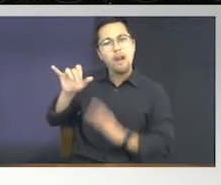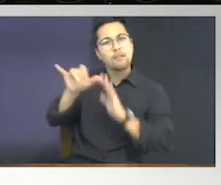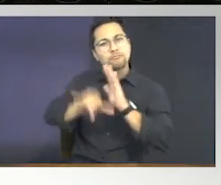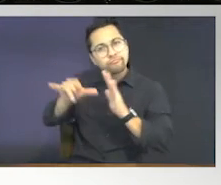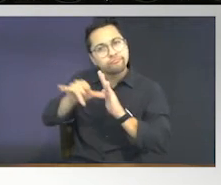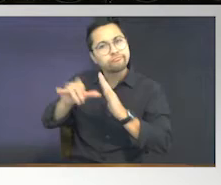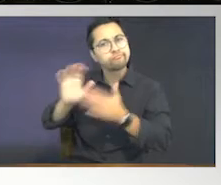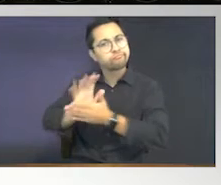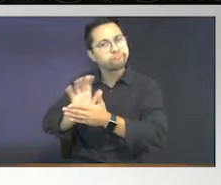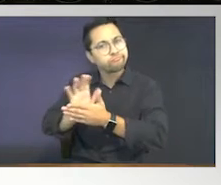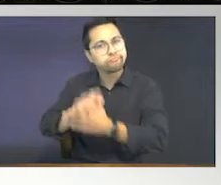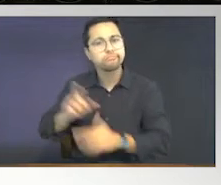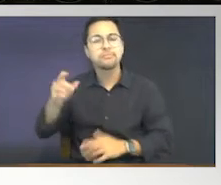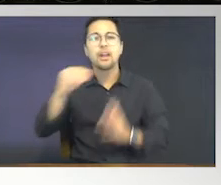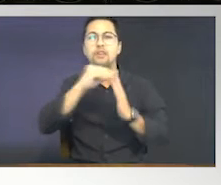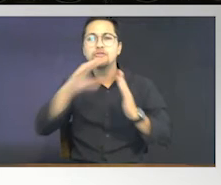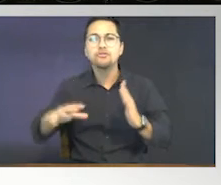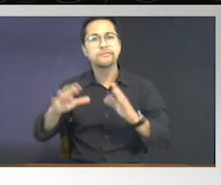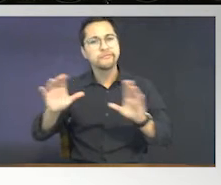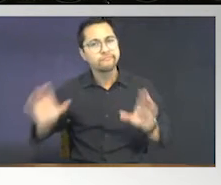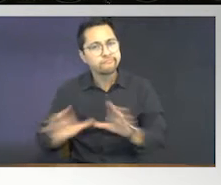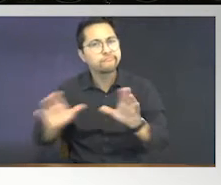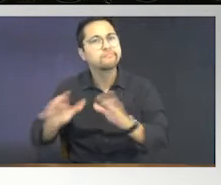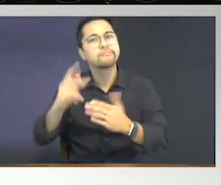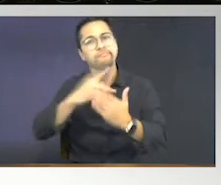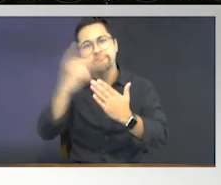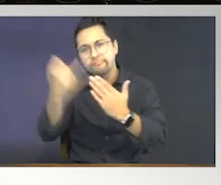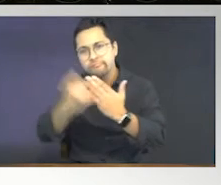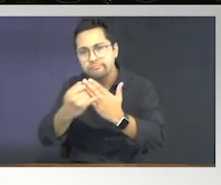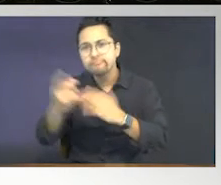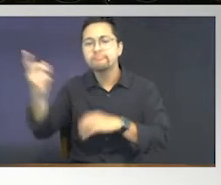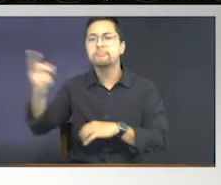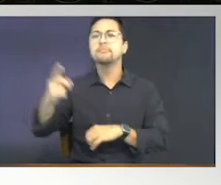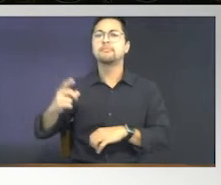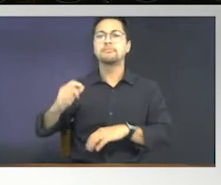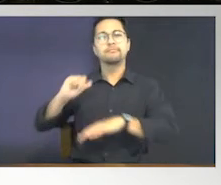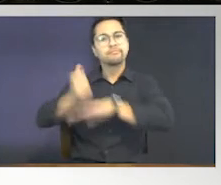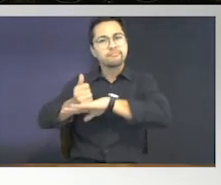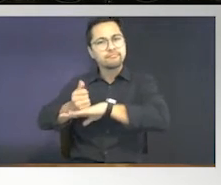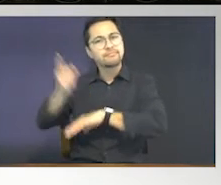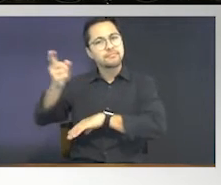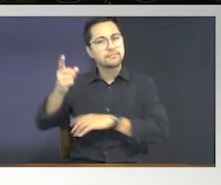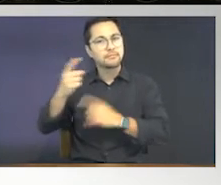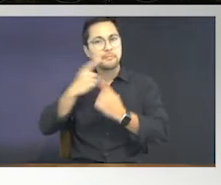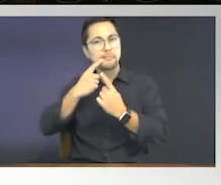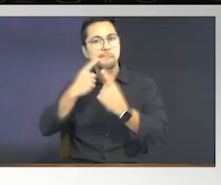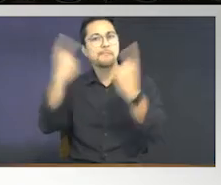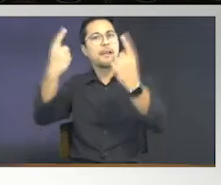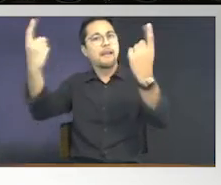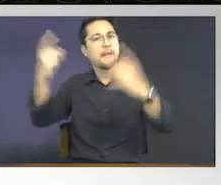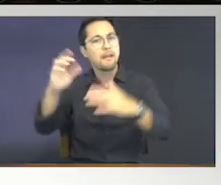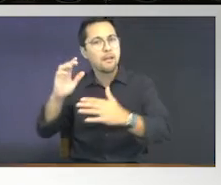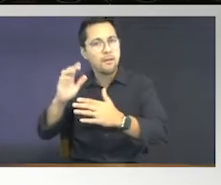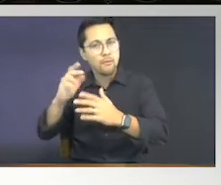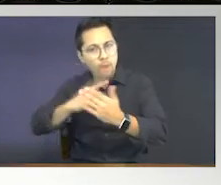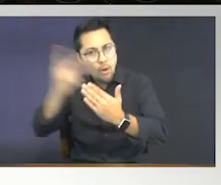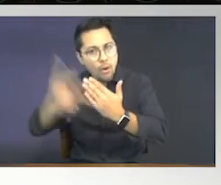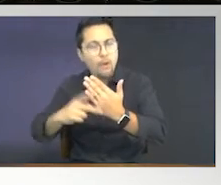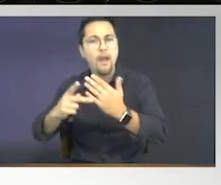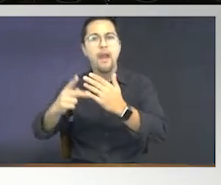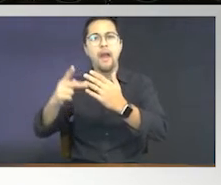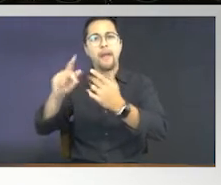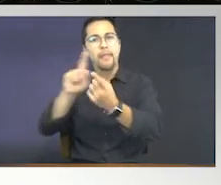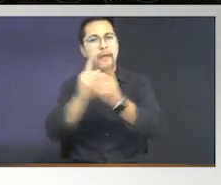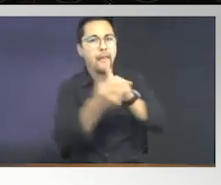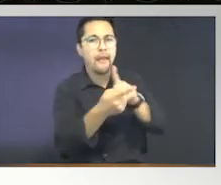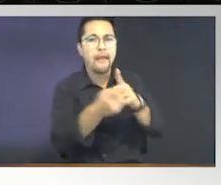there's been students that have done projects that have put this famous program into images and words. So